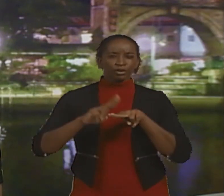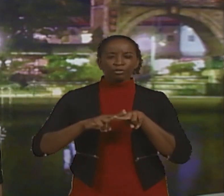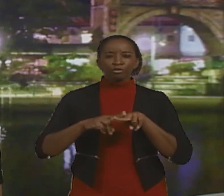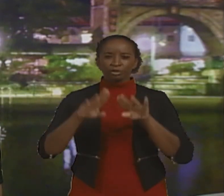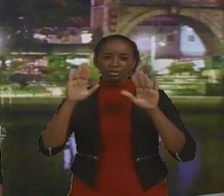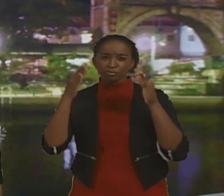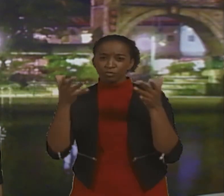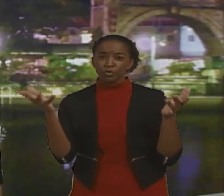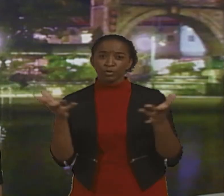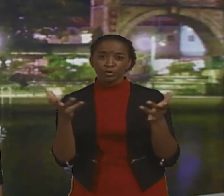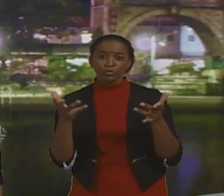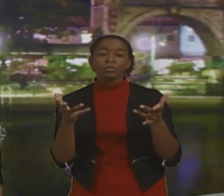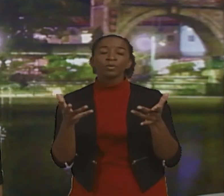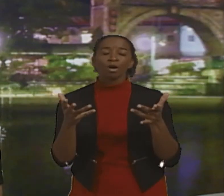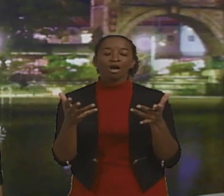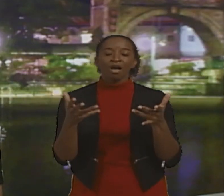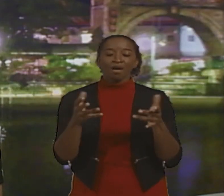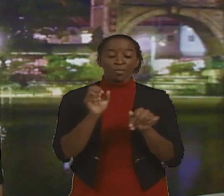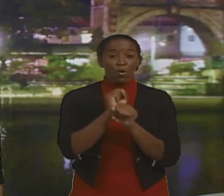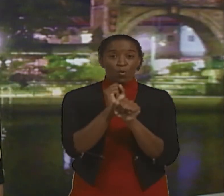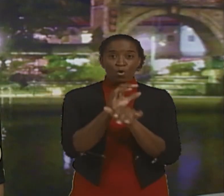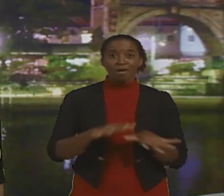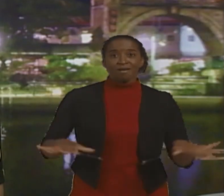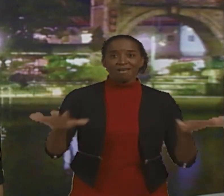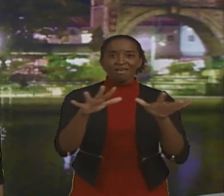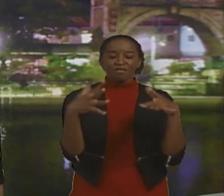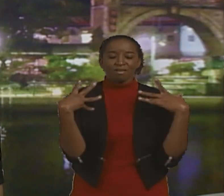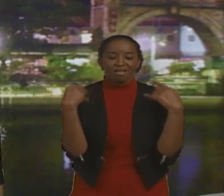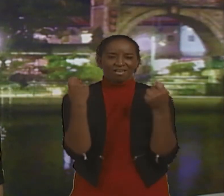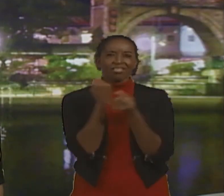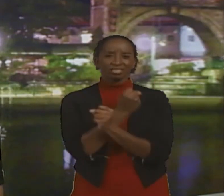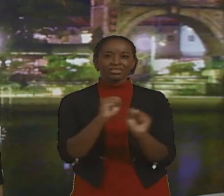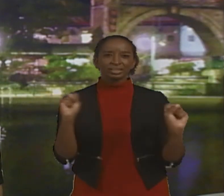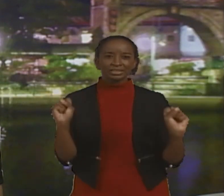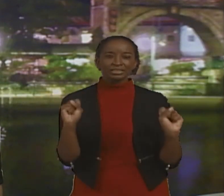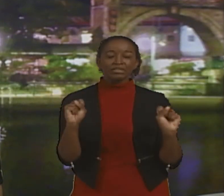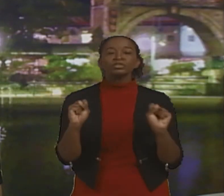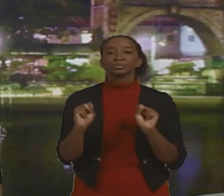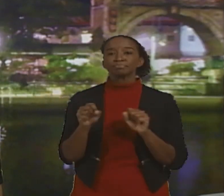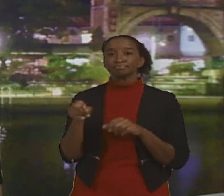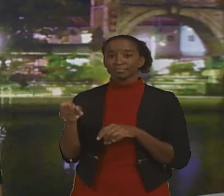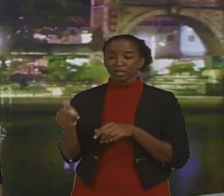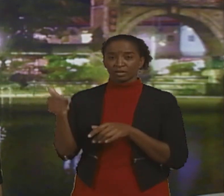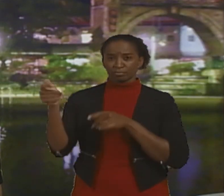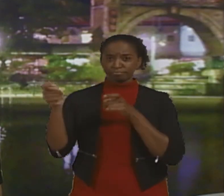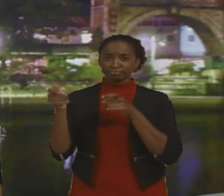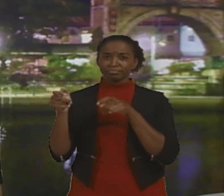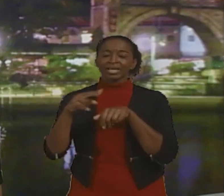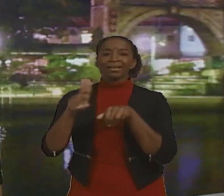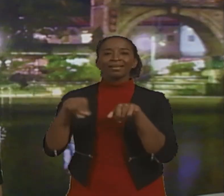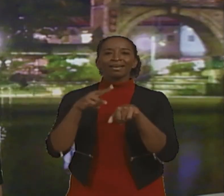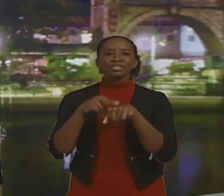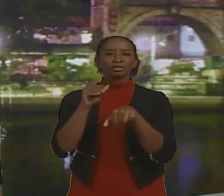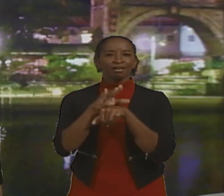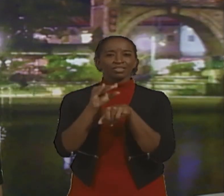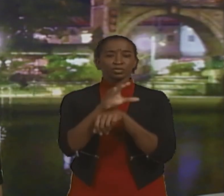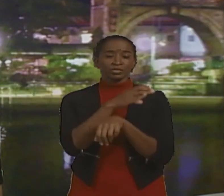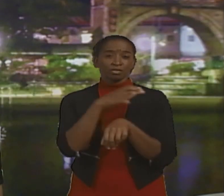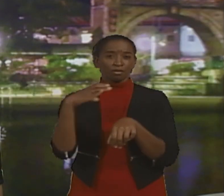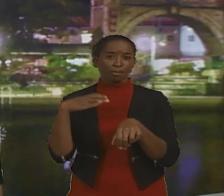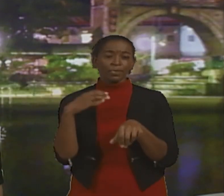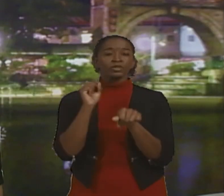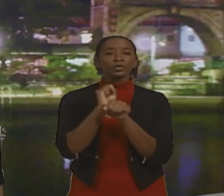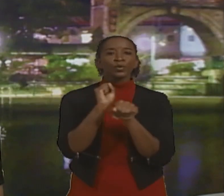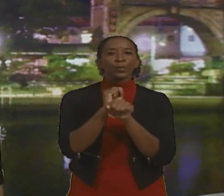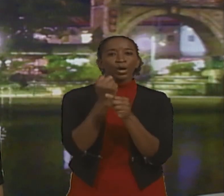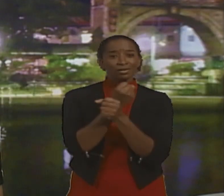interest in issues related to health and safety in the workplace. This is according to the new chairman of the National Advisory Committee on Occupational Safety